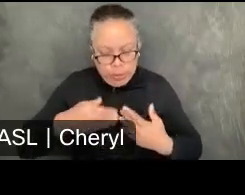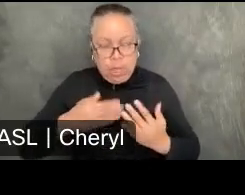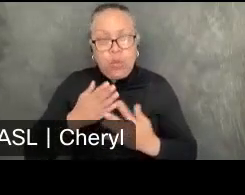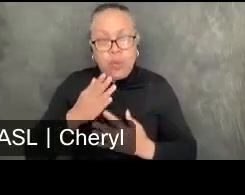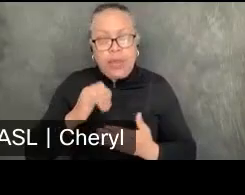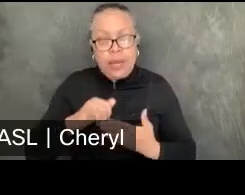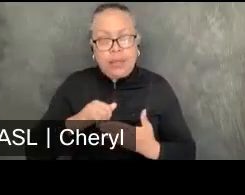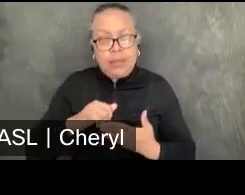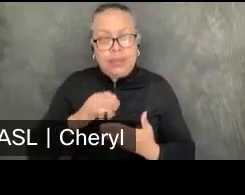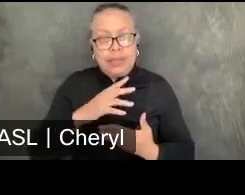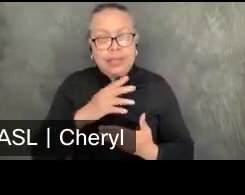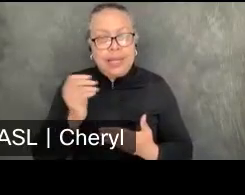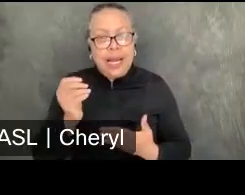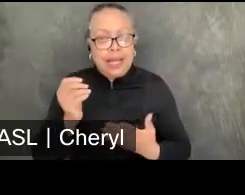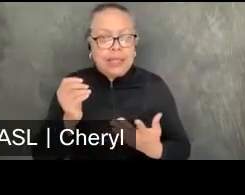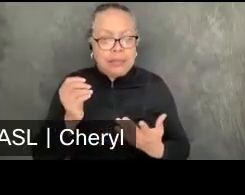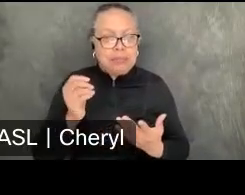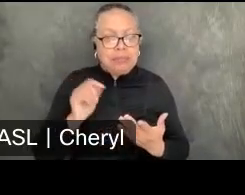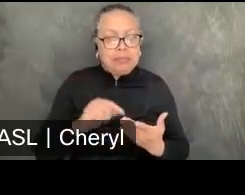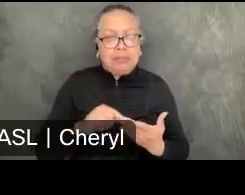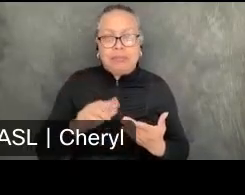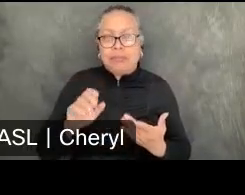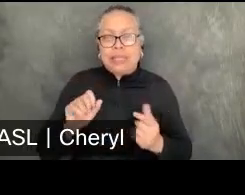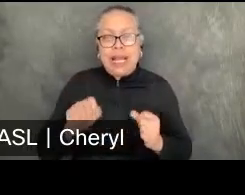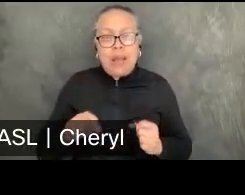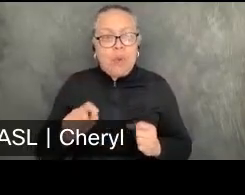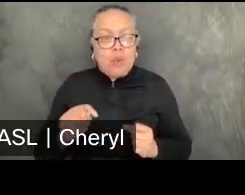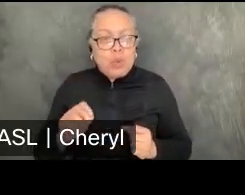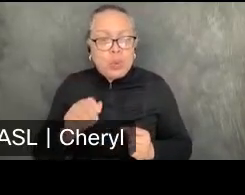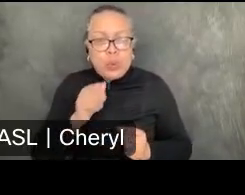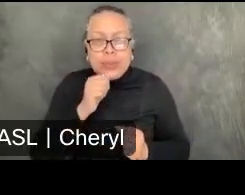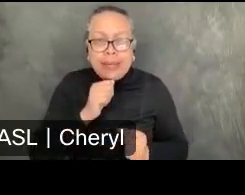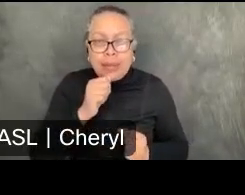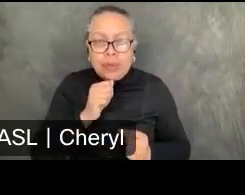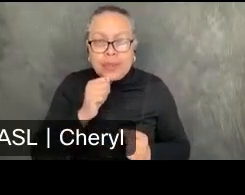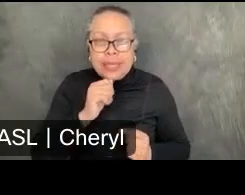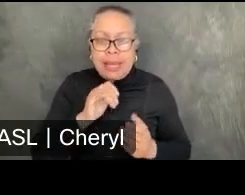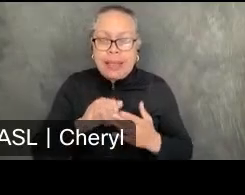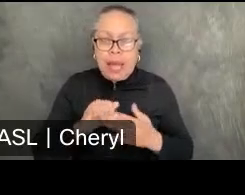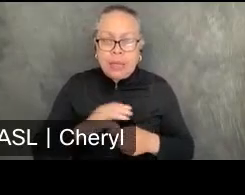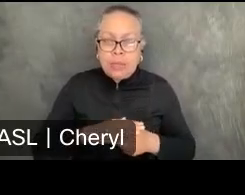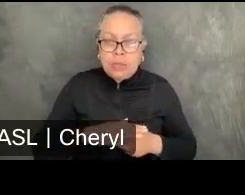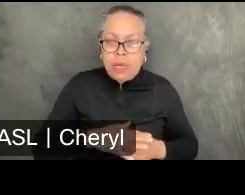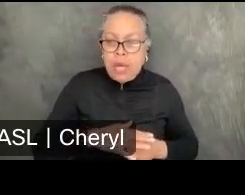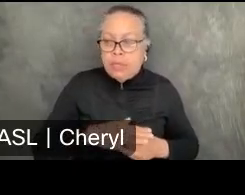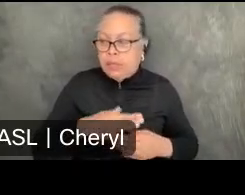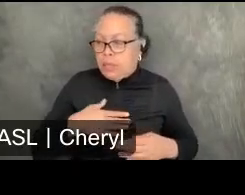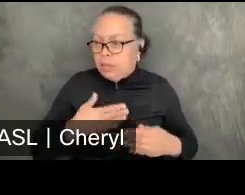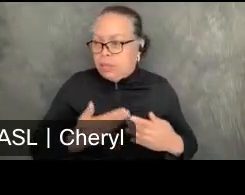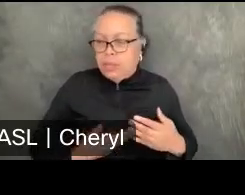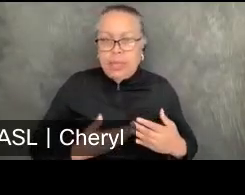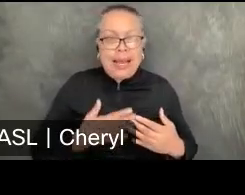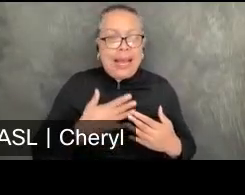um, be able to tolerate the distress and experience